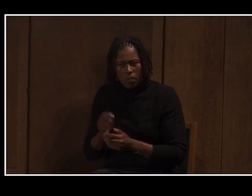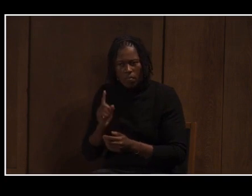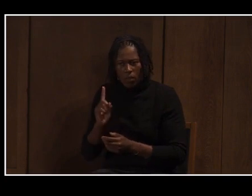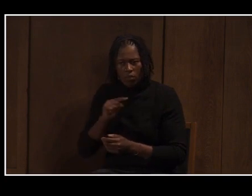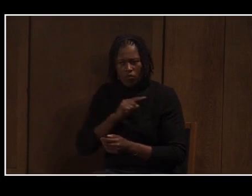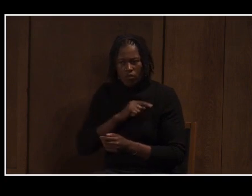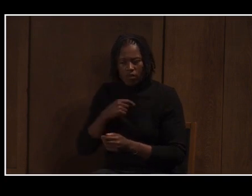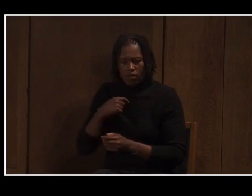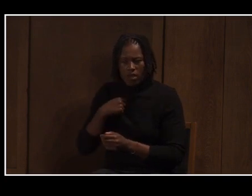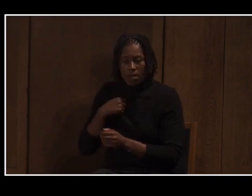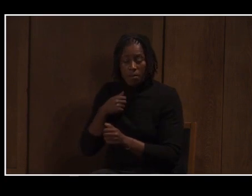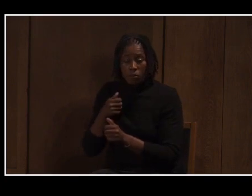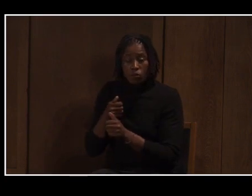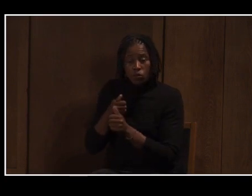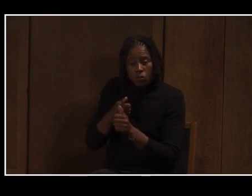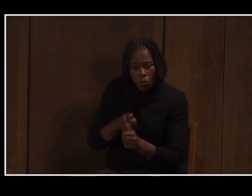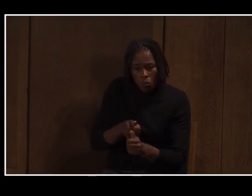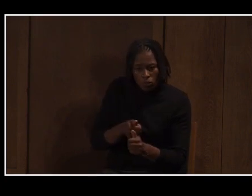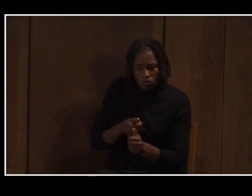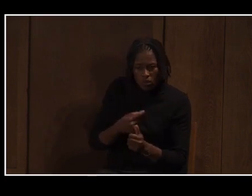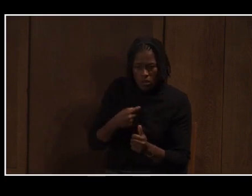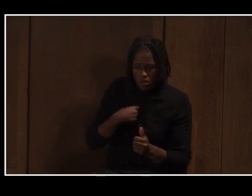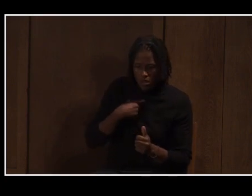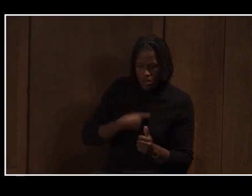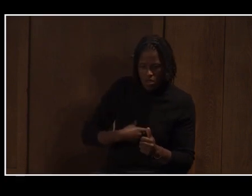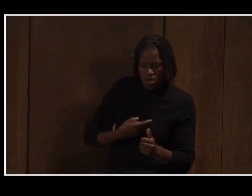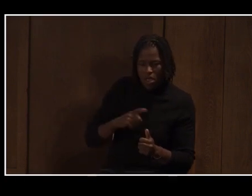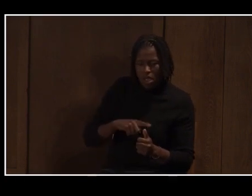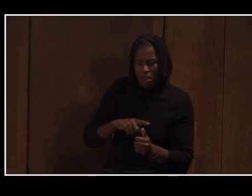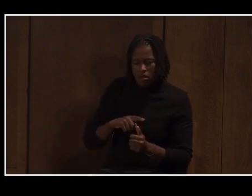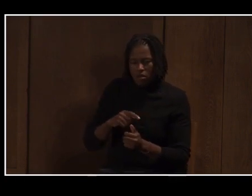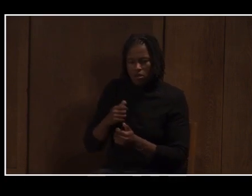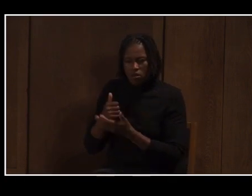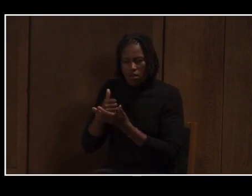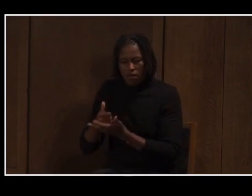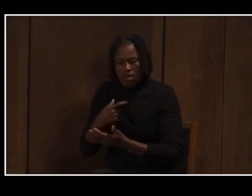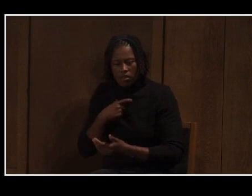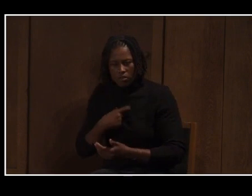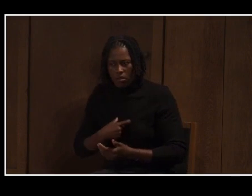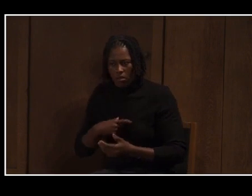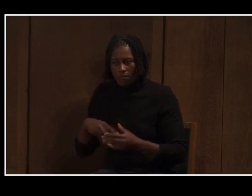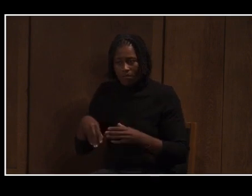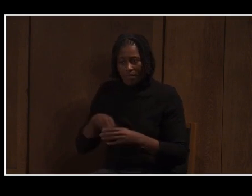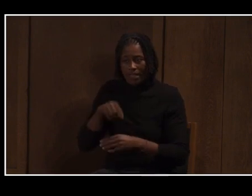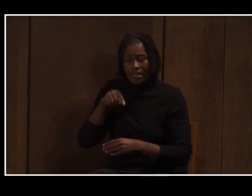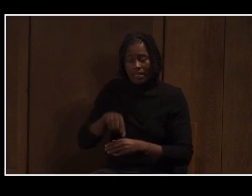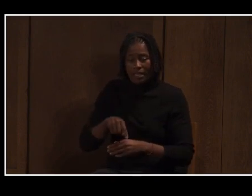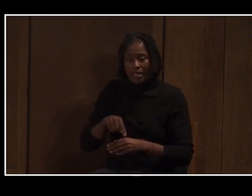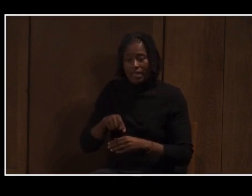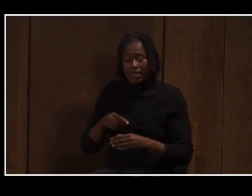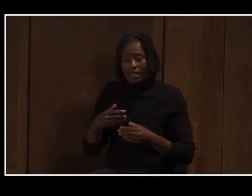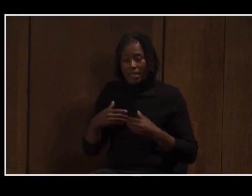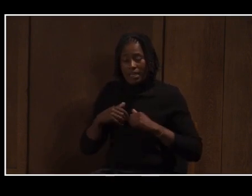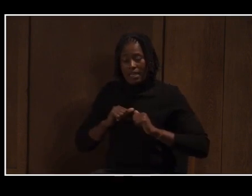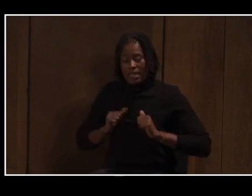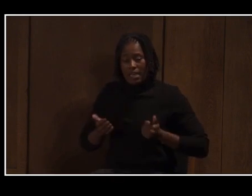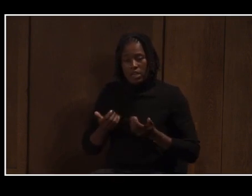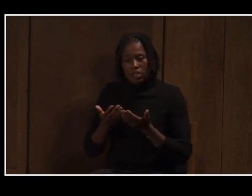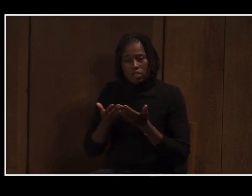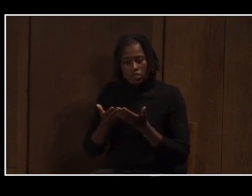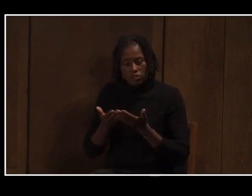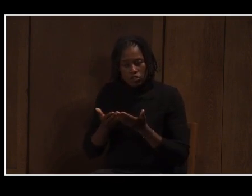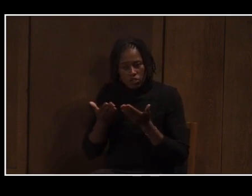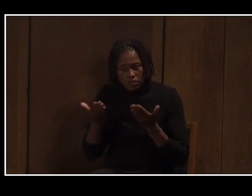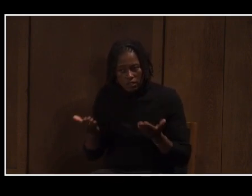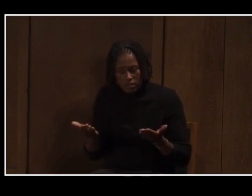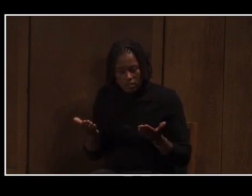a supporter and an advisor for Healing Justice is because one of the things I recognize that it's quite important for us to kind of think